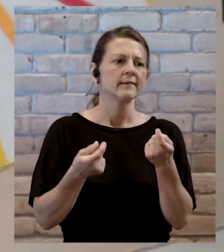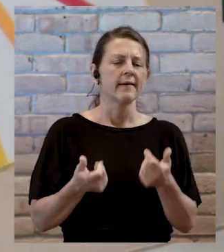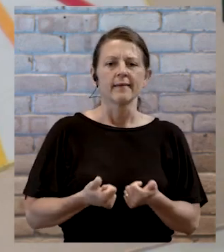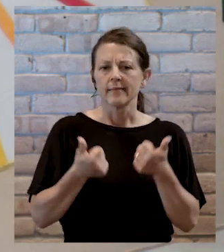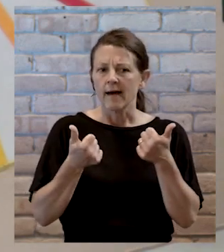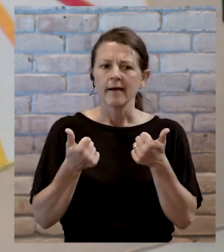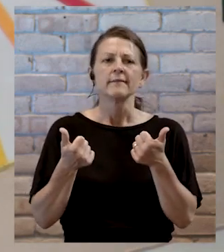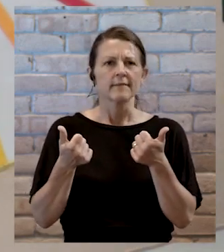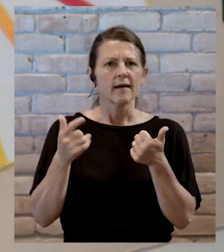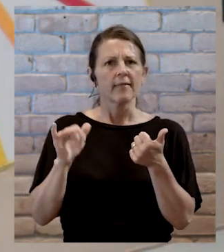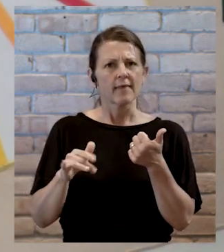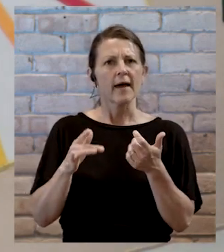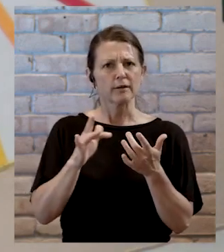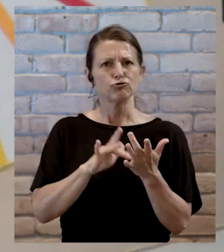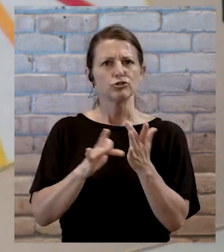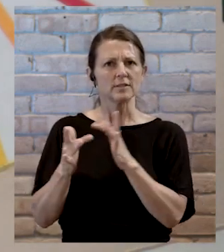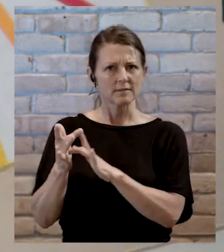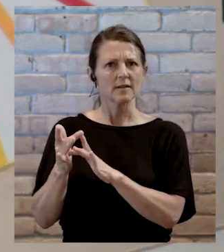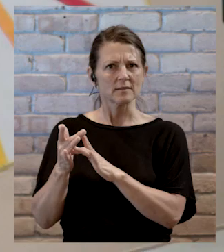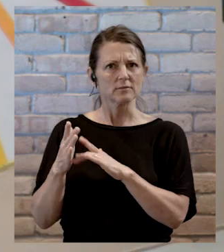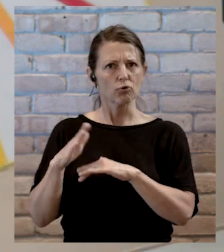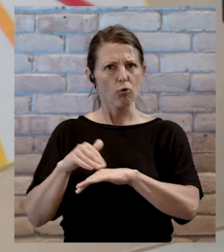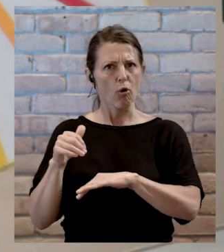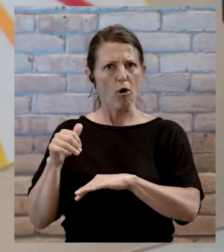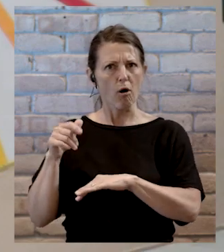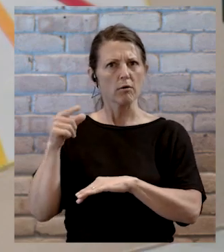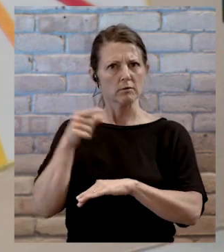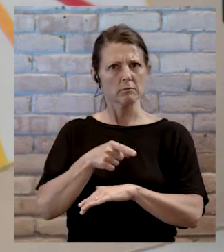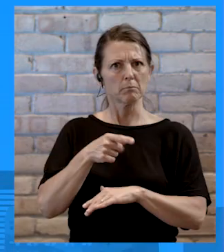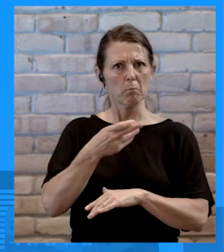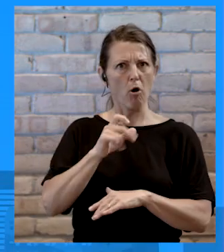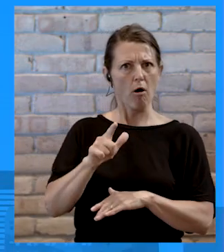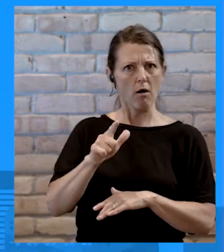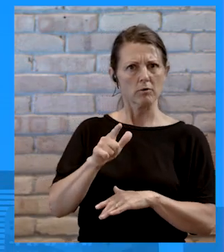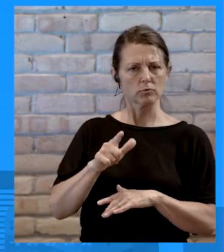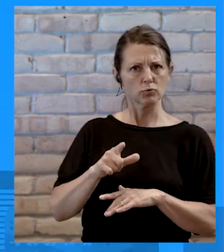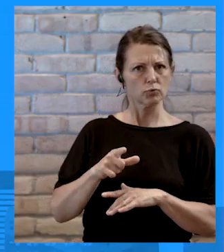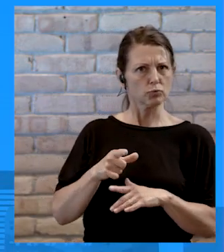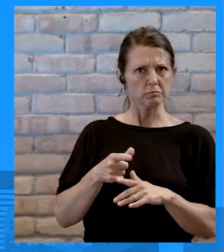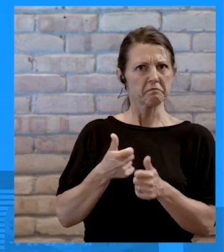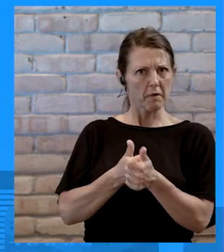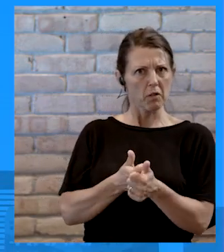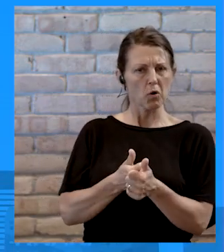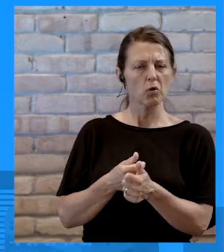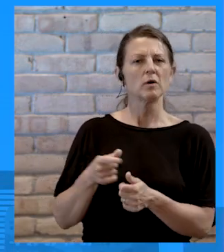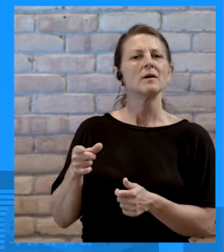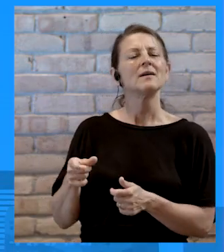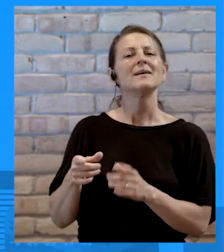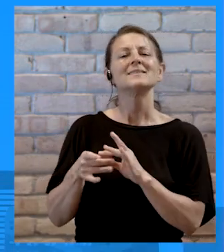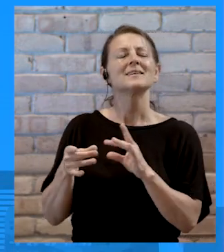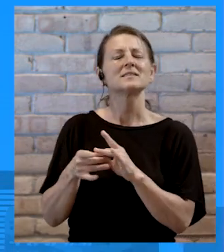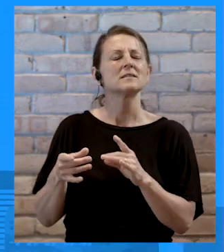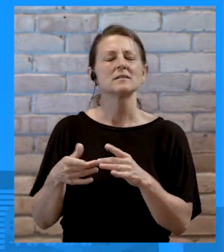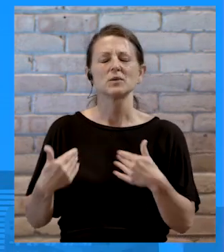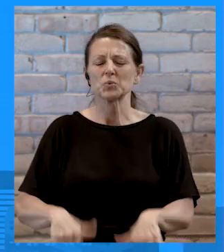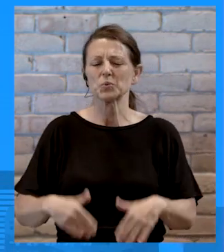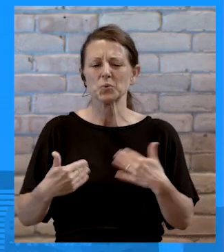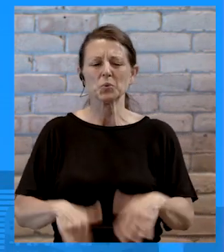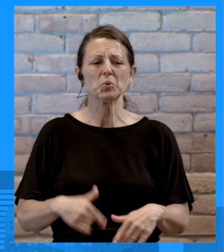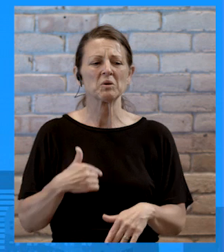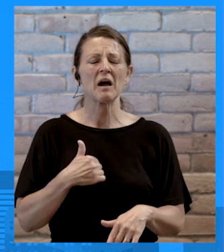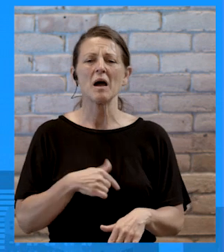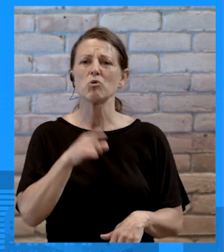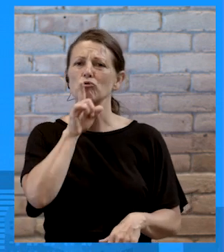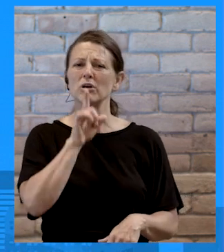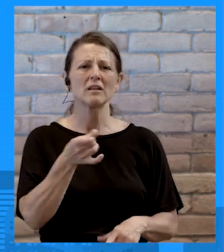that Jesus has called him to, he says these words. He says, oh, what a miserable person